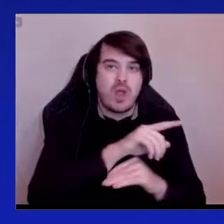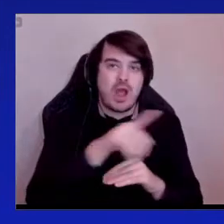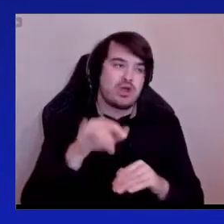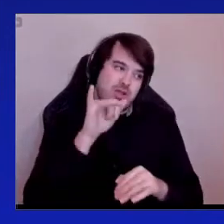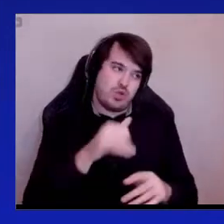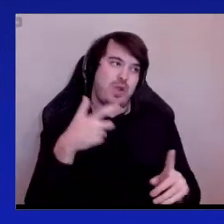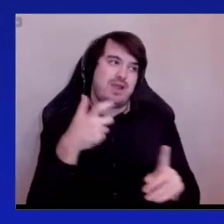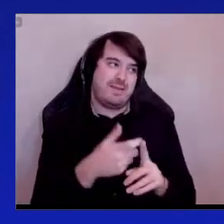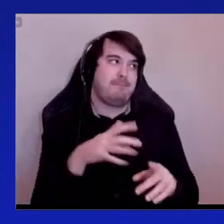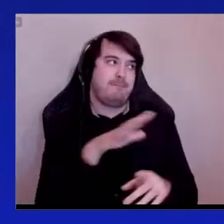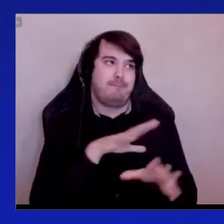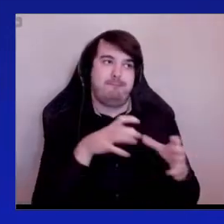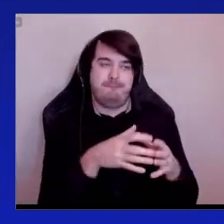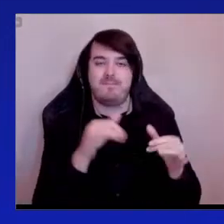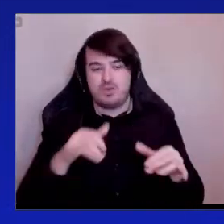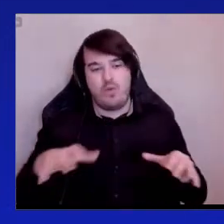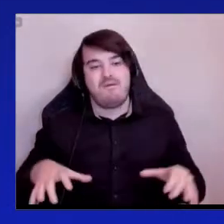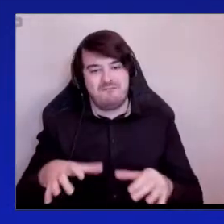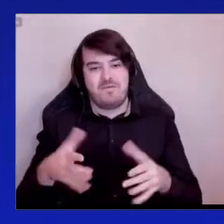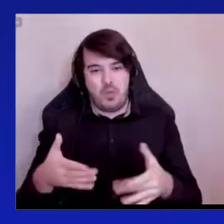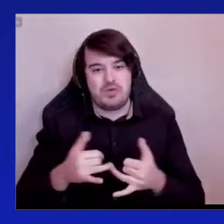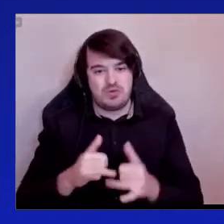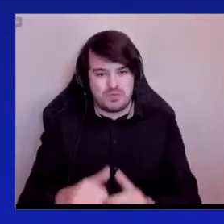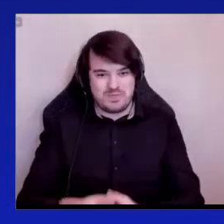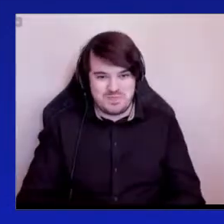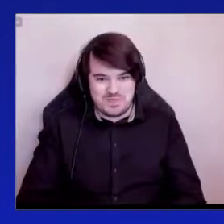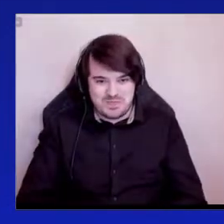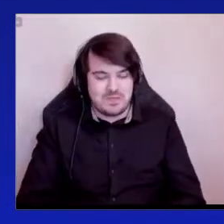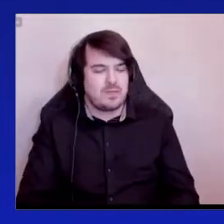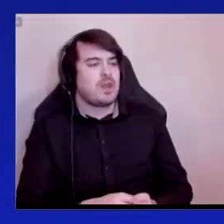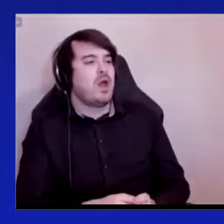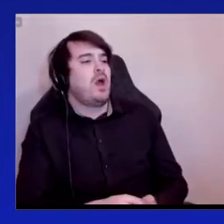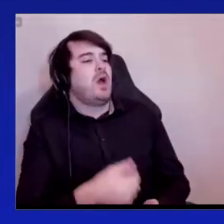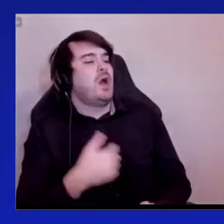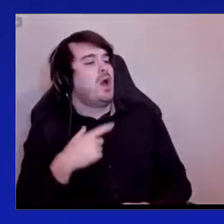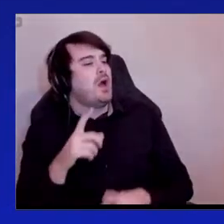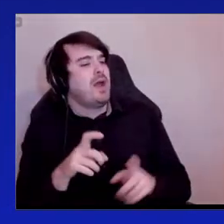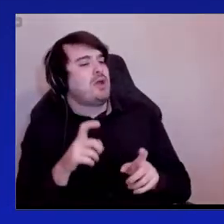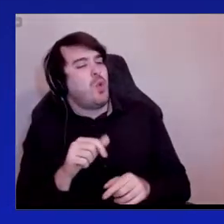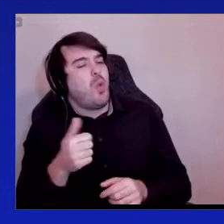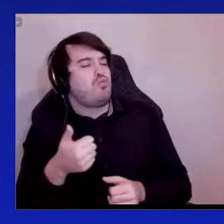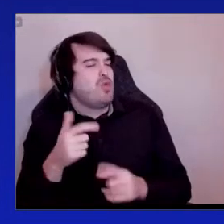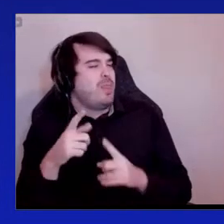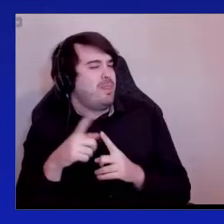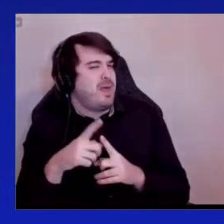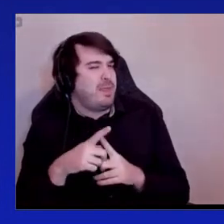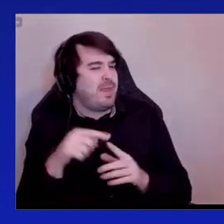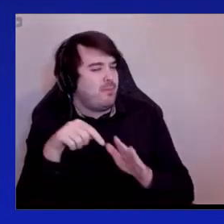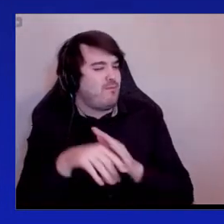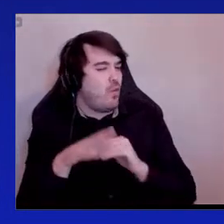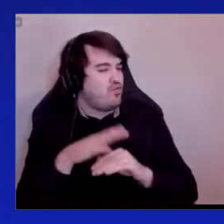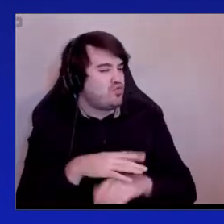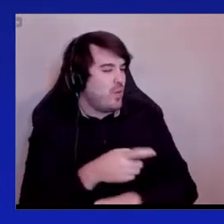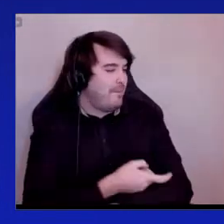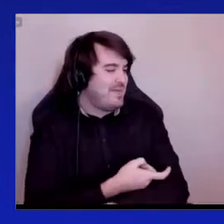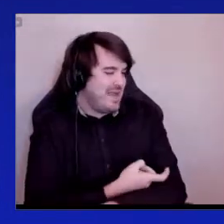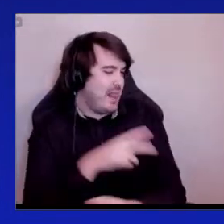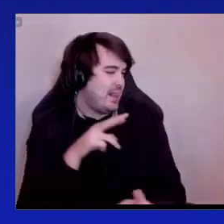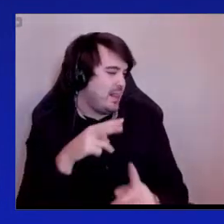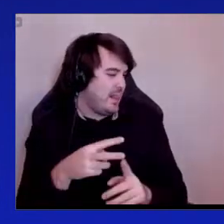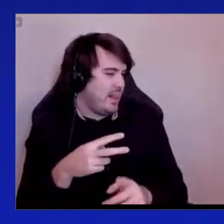Thank you. And I guess this is maybe more of just a technical medical question, but when someone say has tested